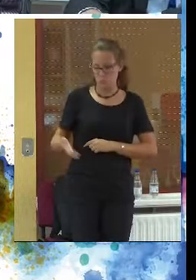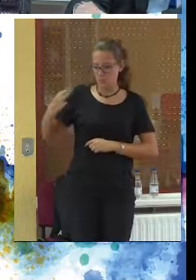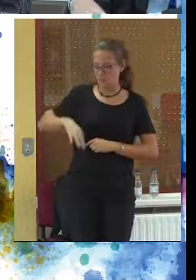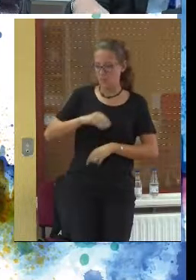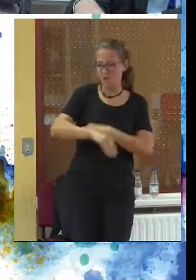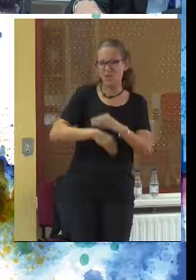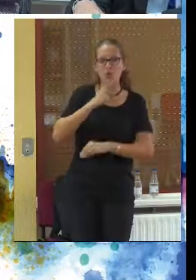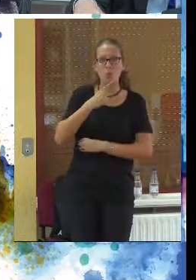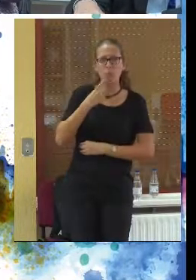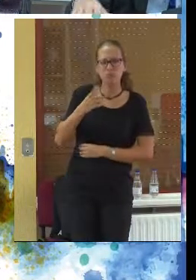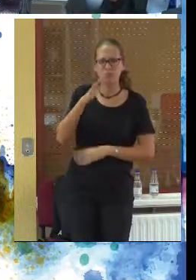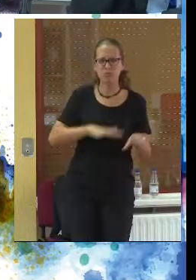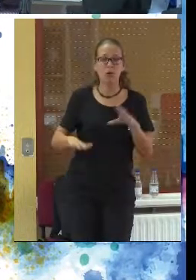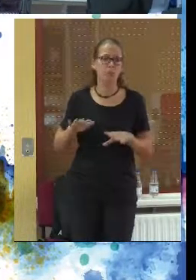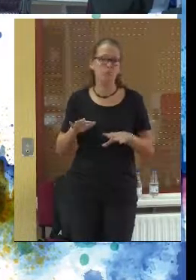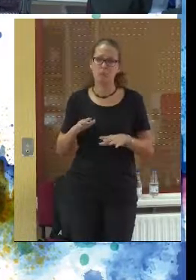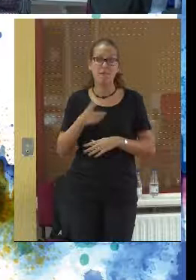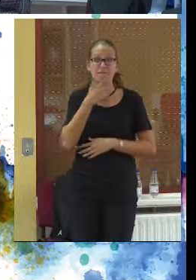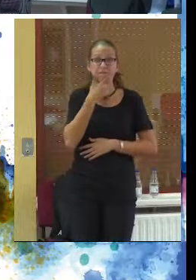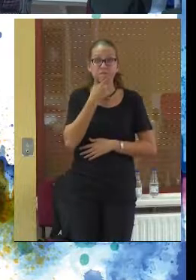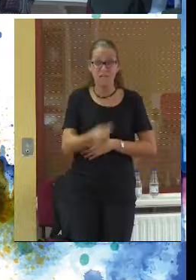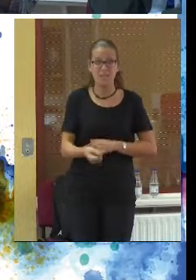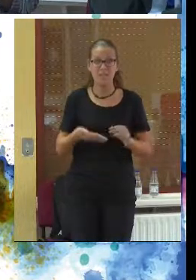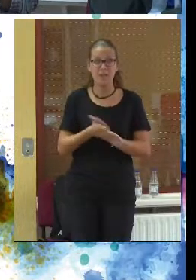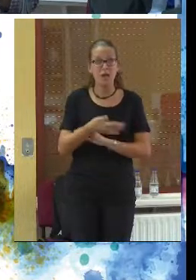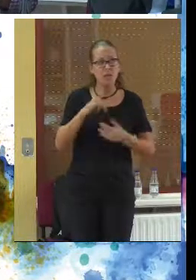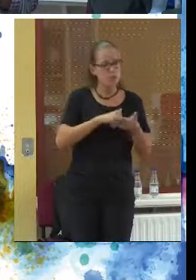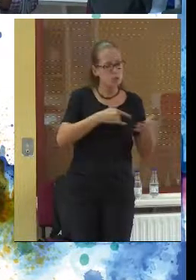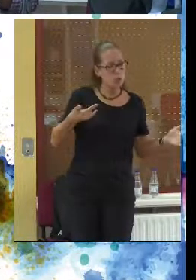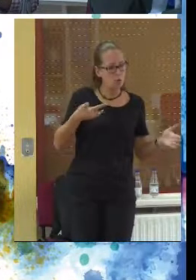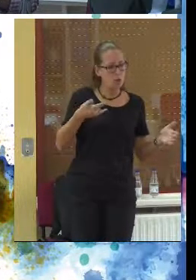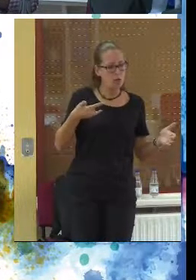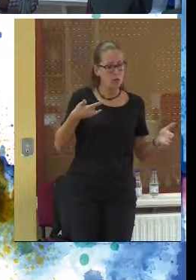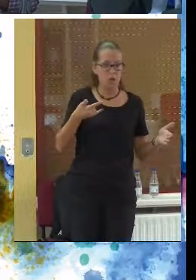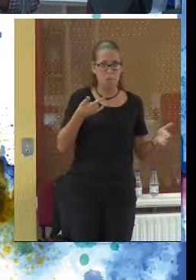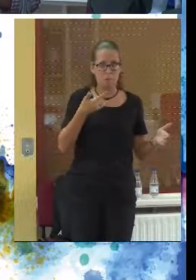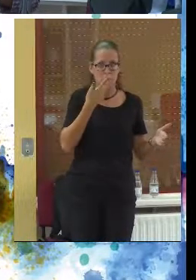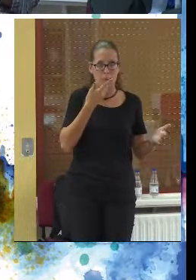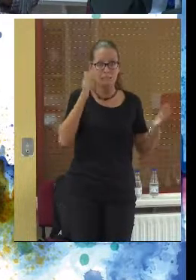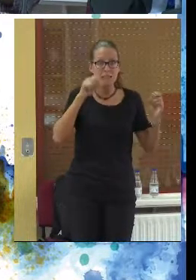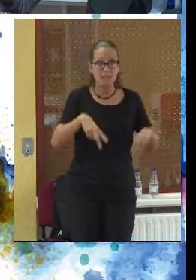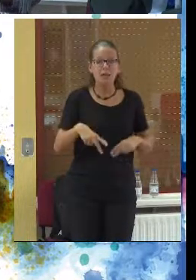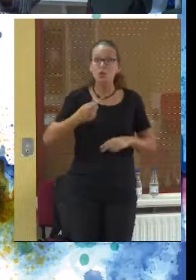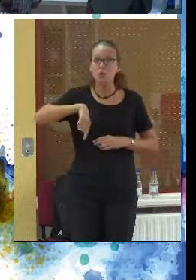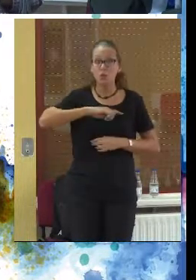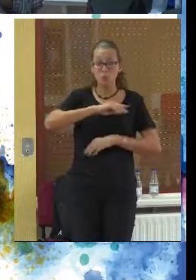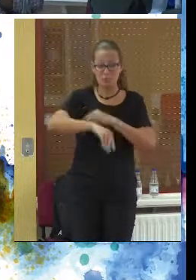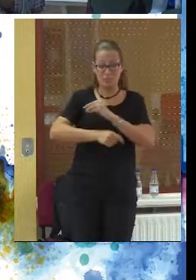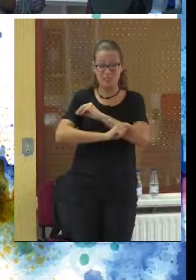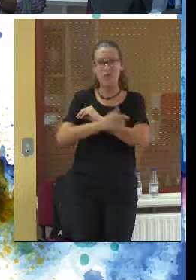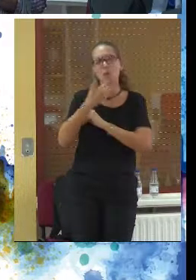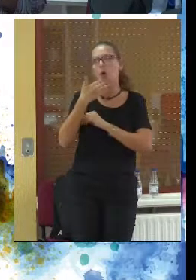professional to do this simply without having to understand the technology that's running below. And the strategy is a